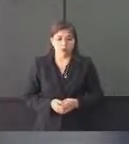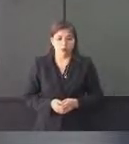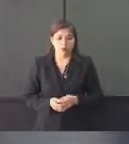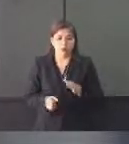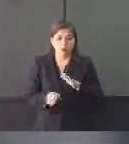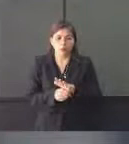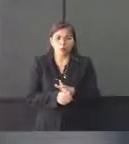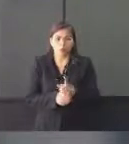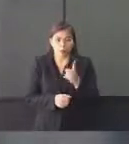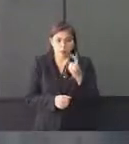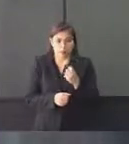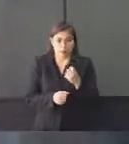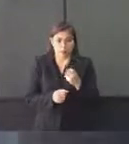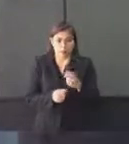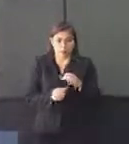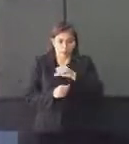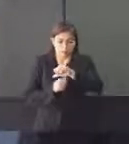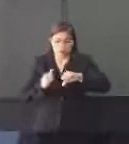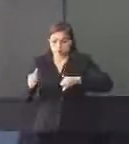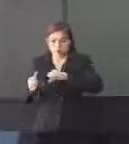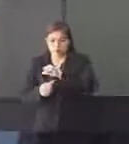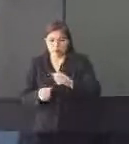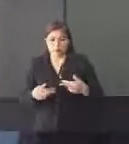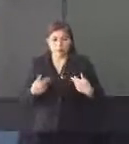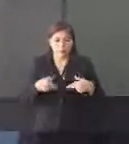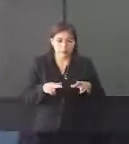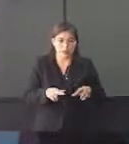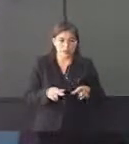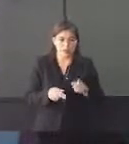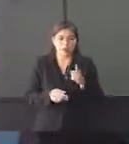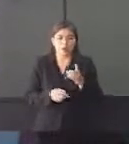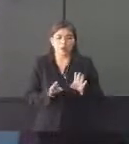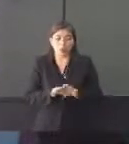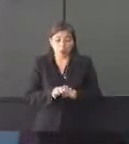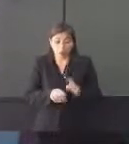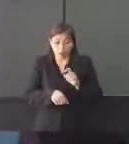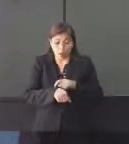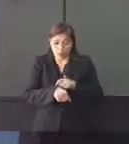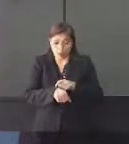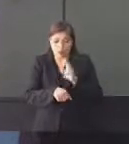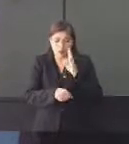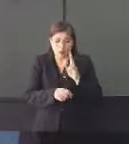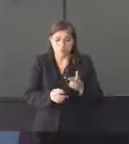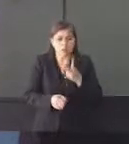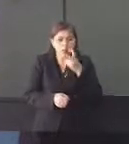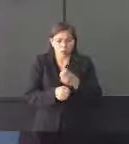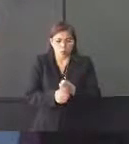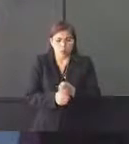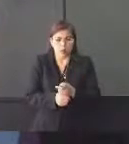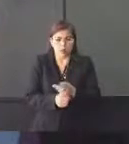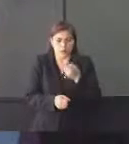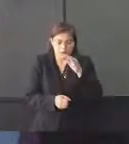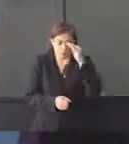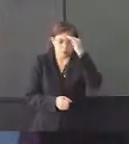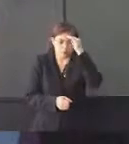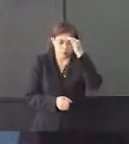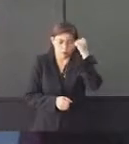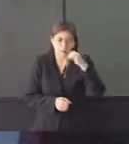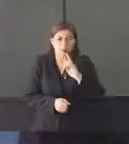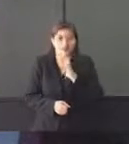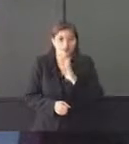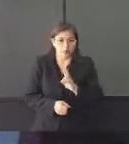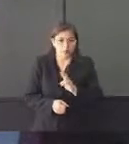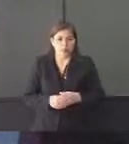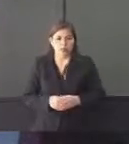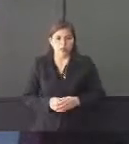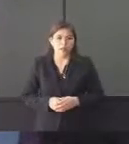some questions. We will have a first round of presentation, and according to time, we will start the second